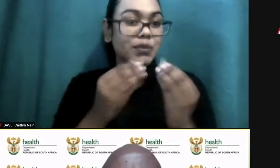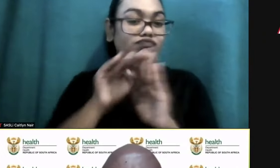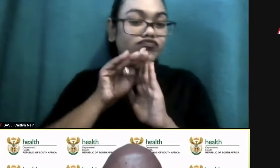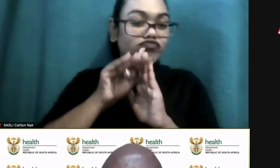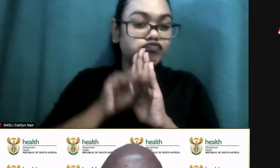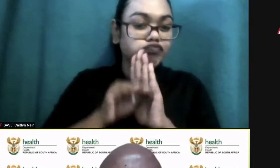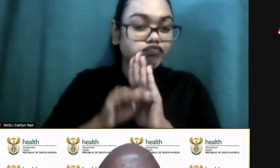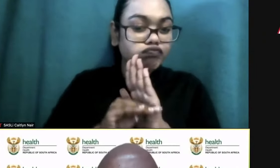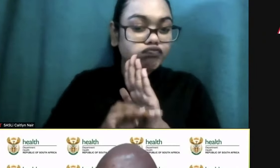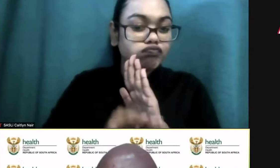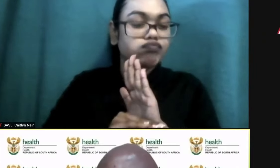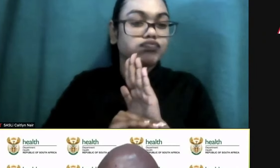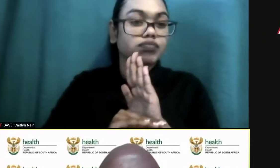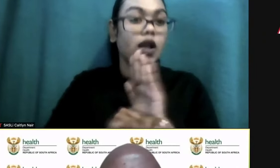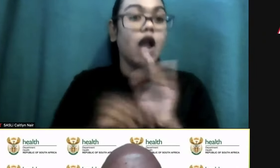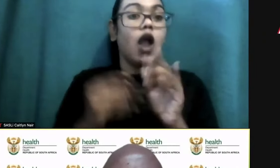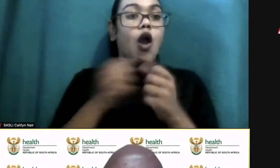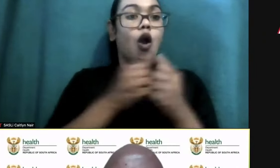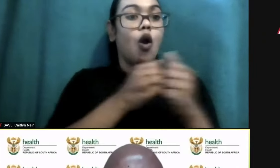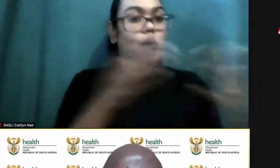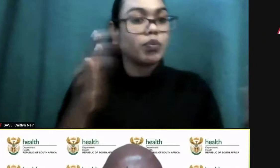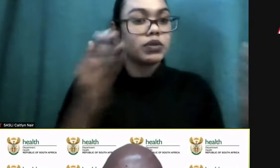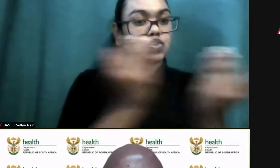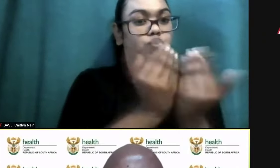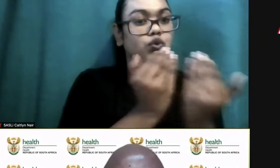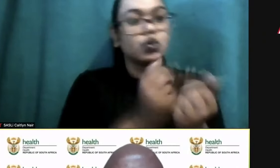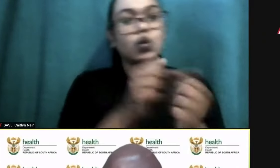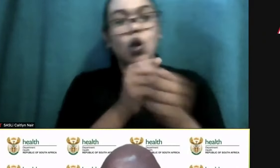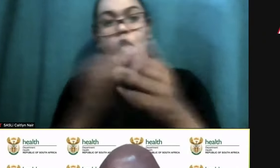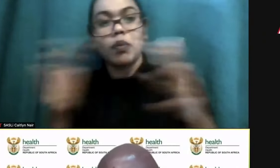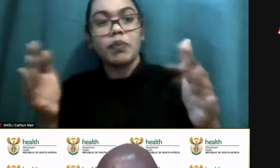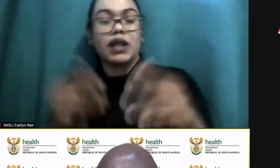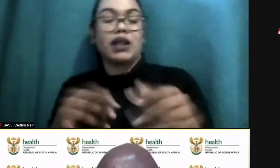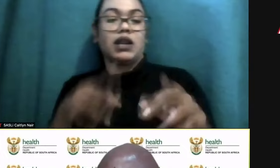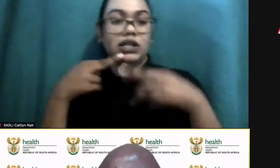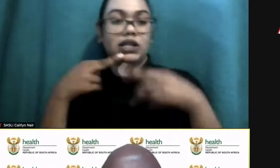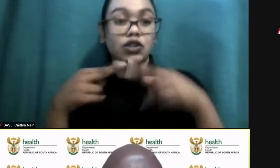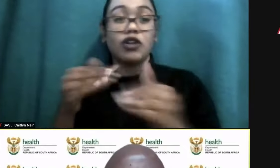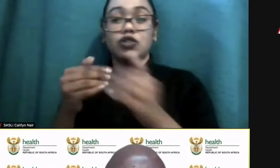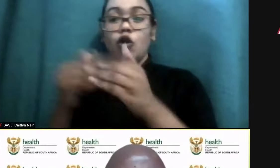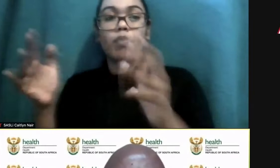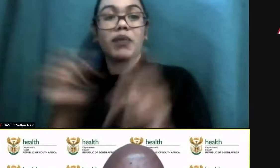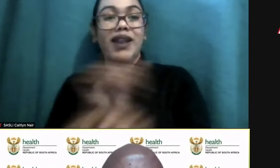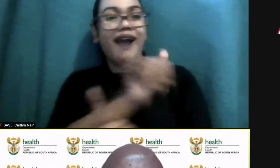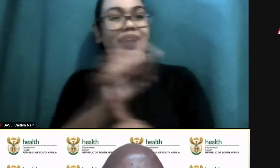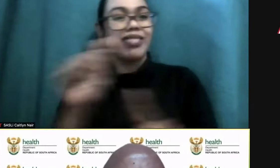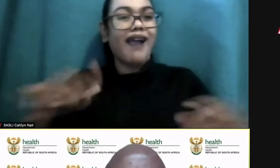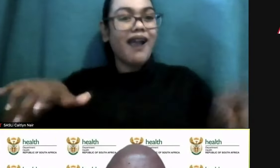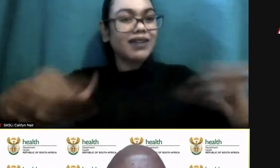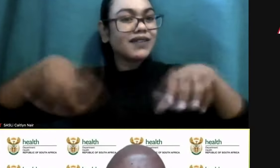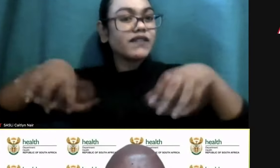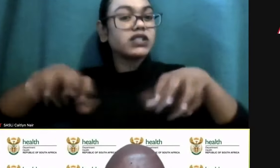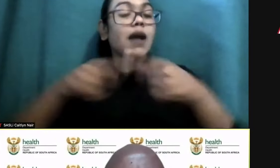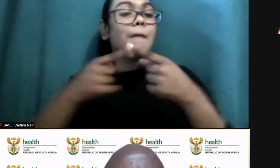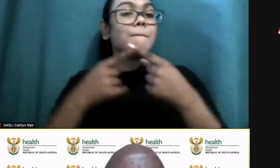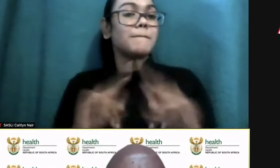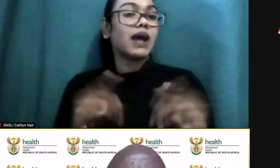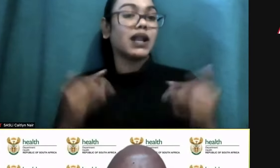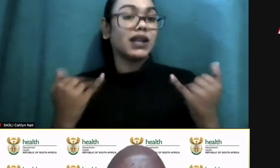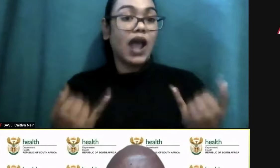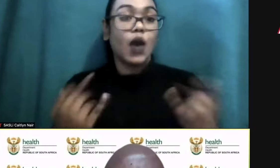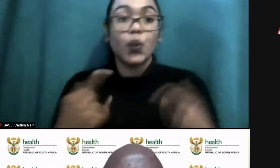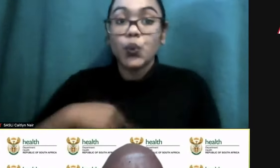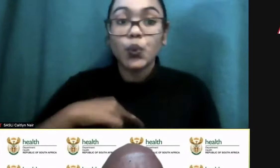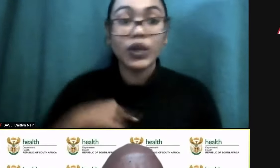more opening up, a lot more activities, this has just descended on us. And as we have always said, we have no